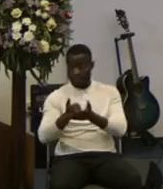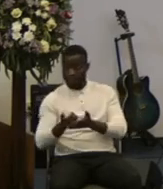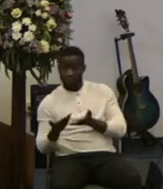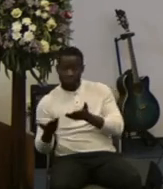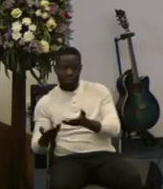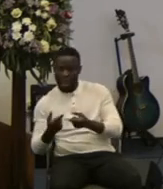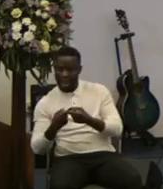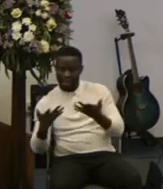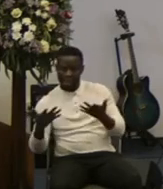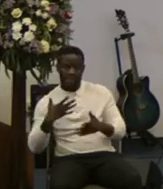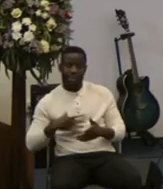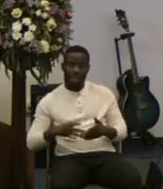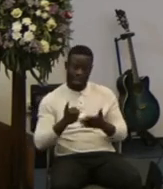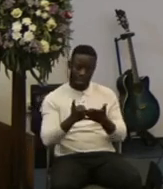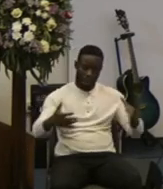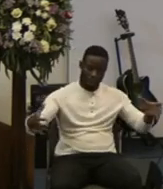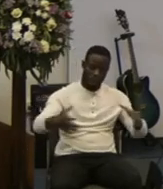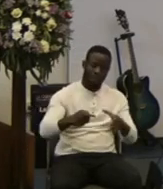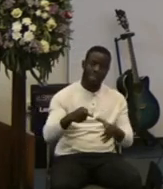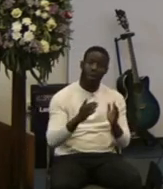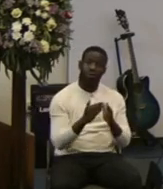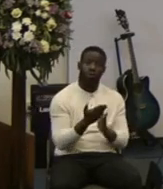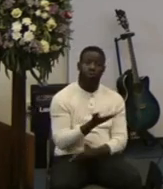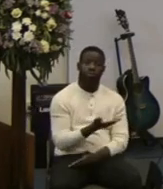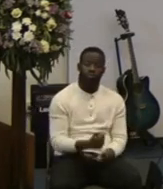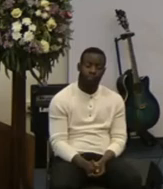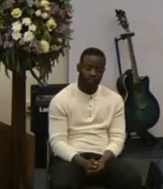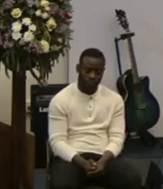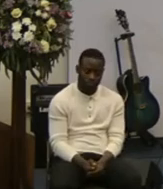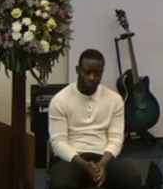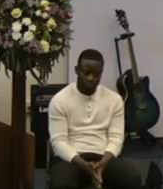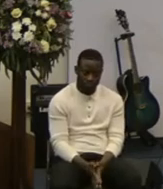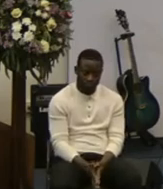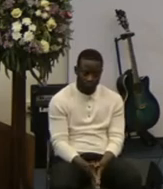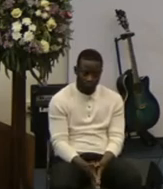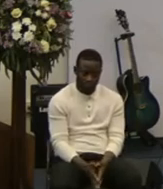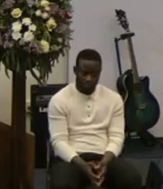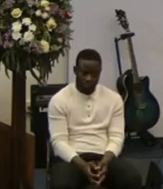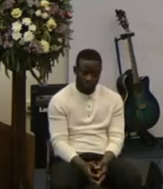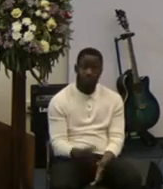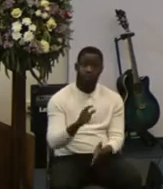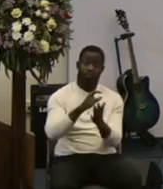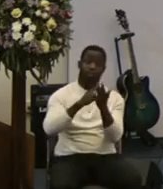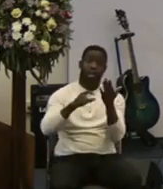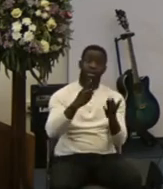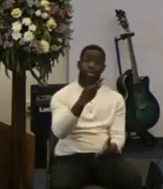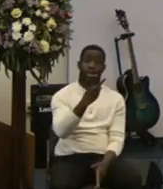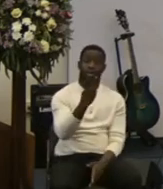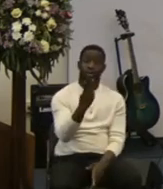Jesus and the others who are there. And then in verses 32